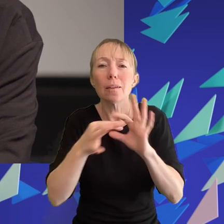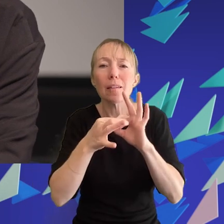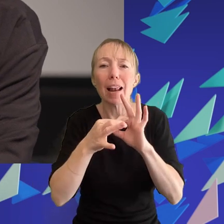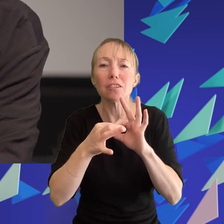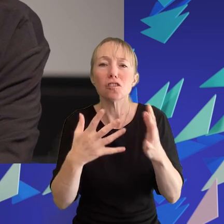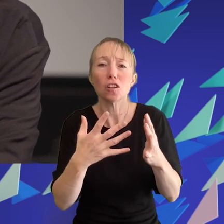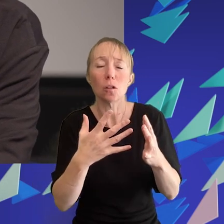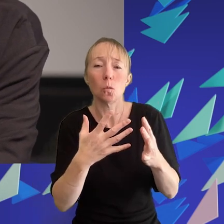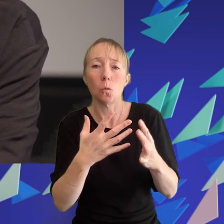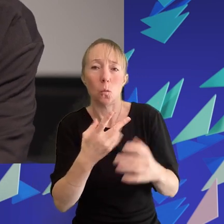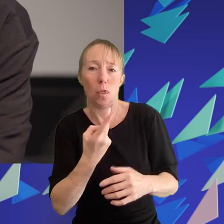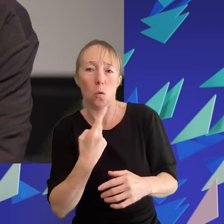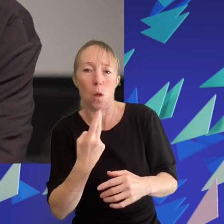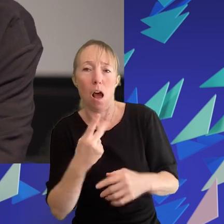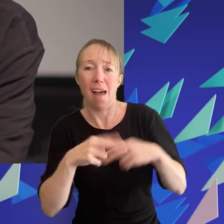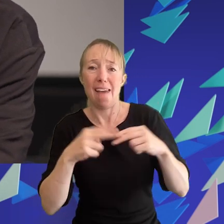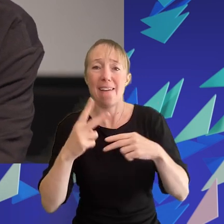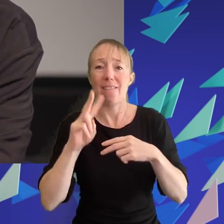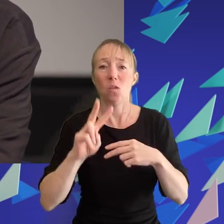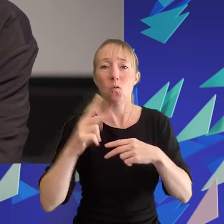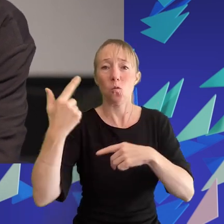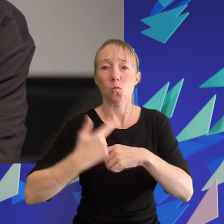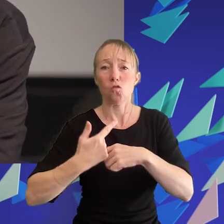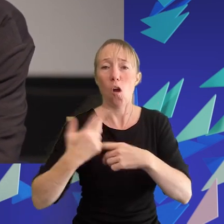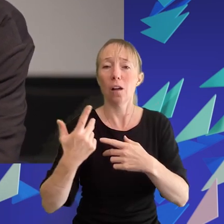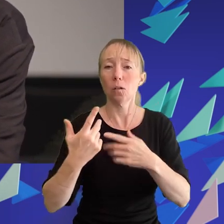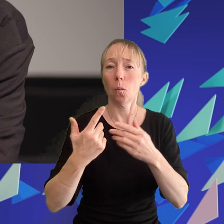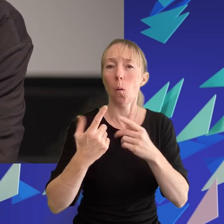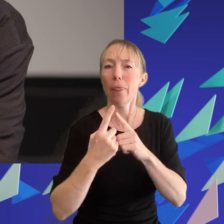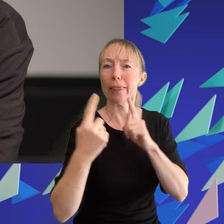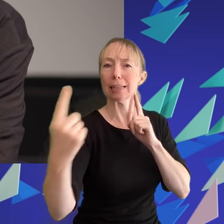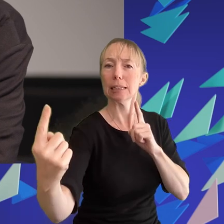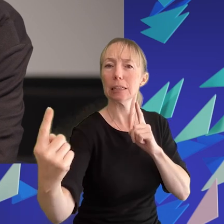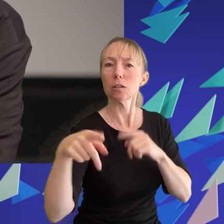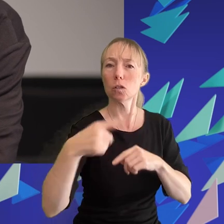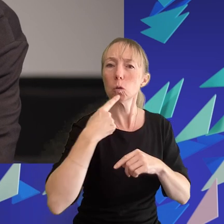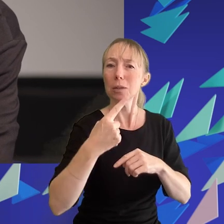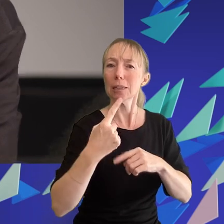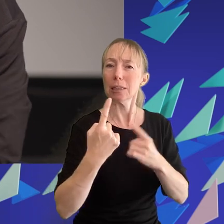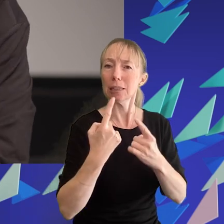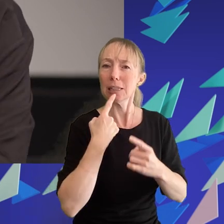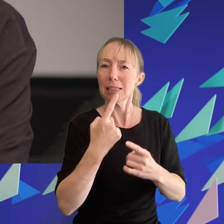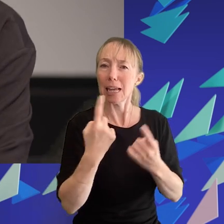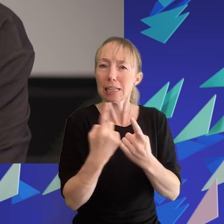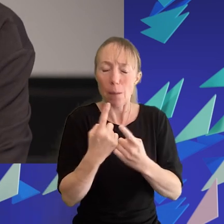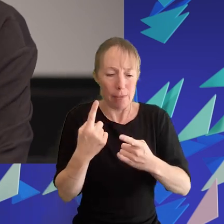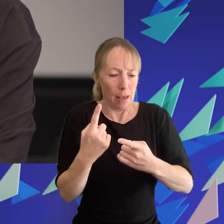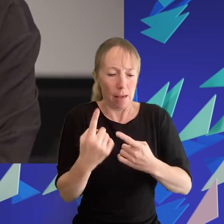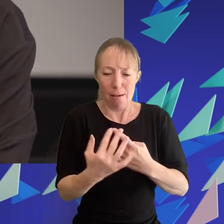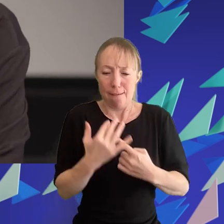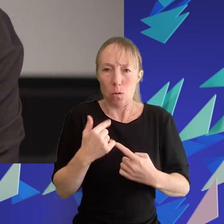between you and I, if there's a two-shot, what is the distance between you and I, when you say something that affects me, the actor, how much time has to